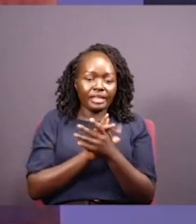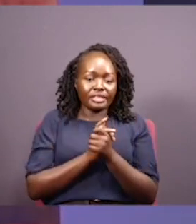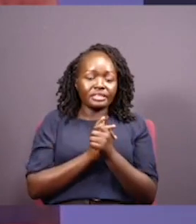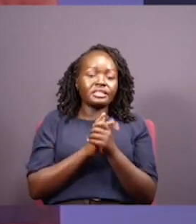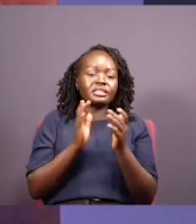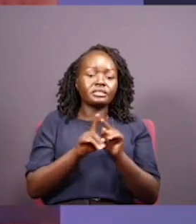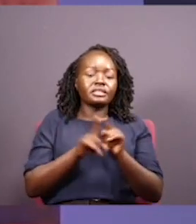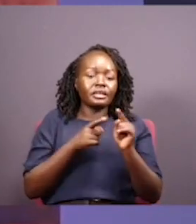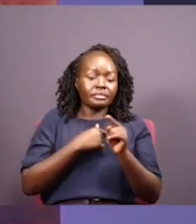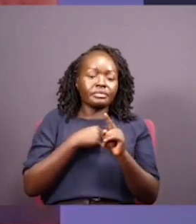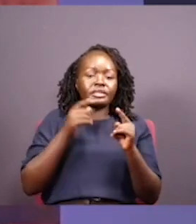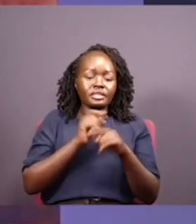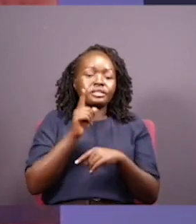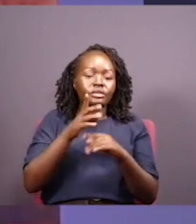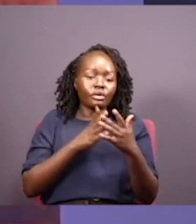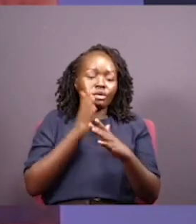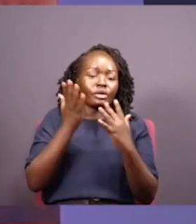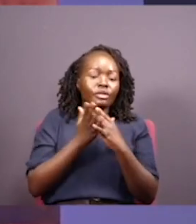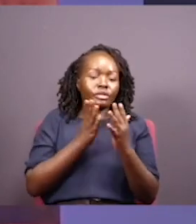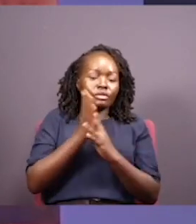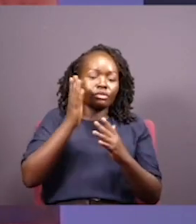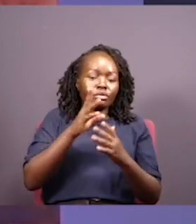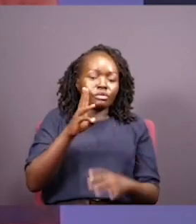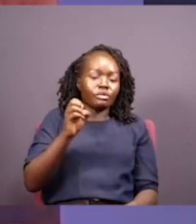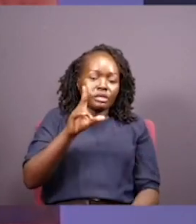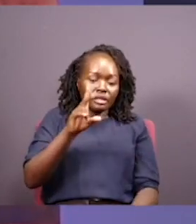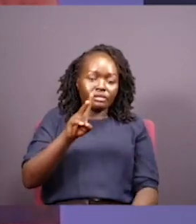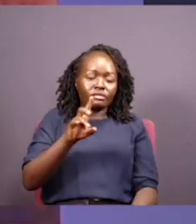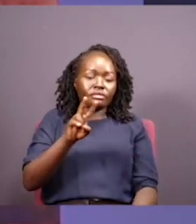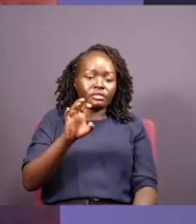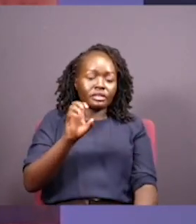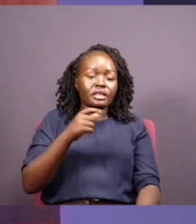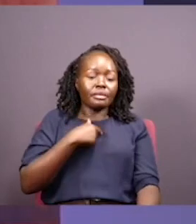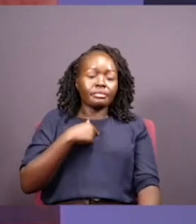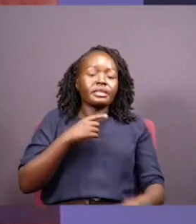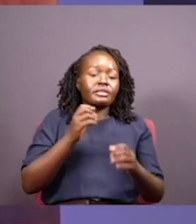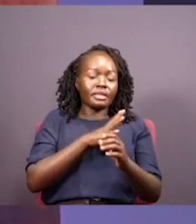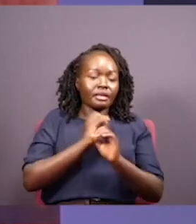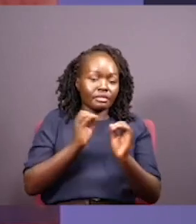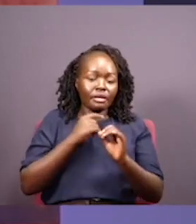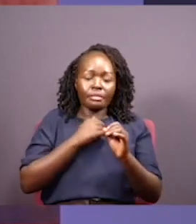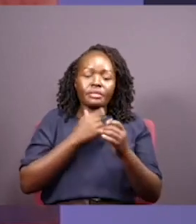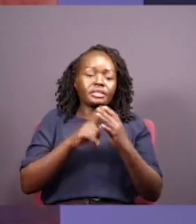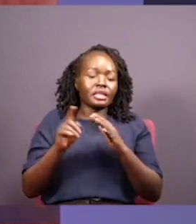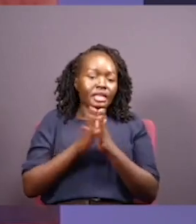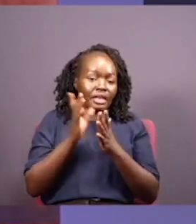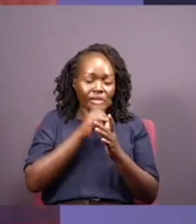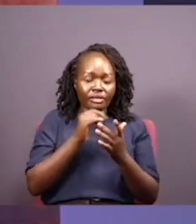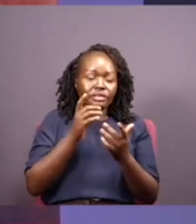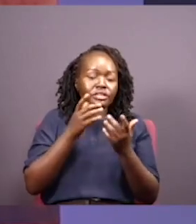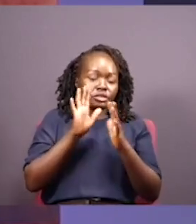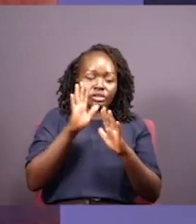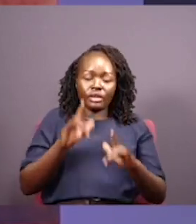amongst the wolves, do not fear. I'm the author and the holder of your life. In